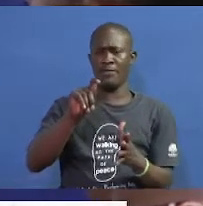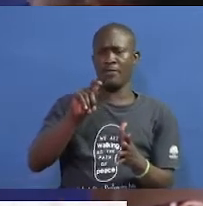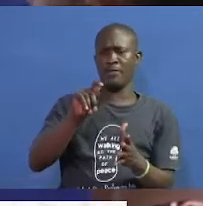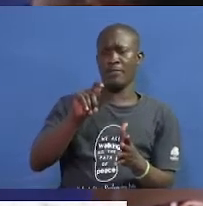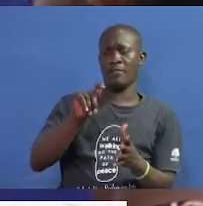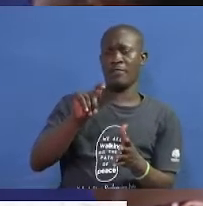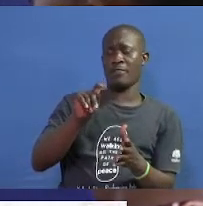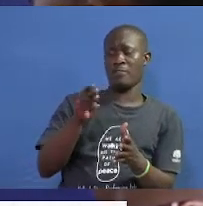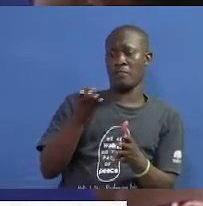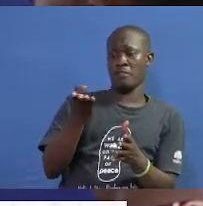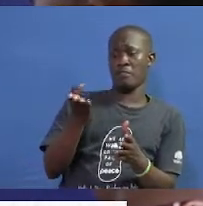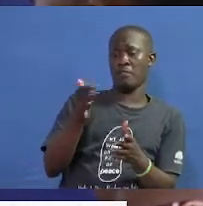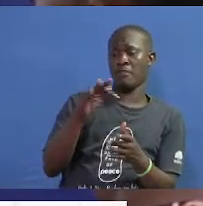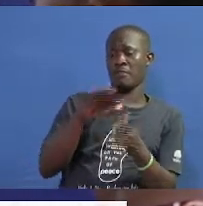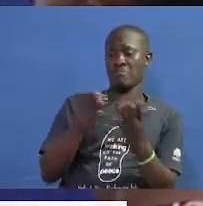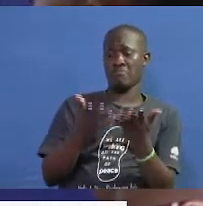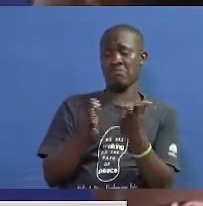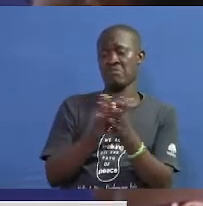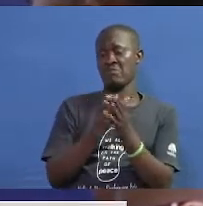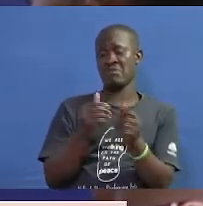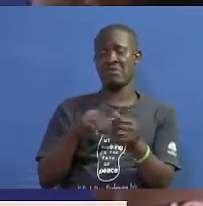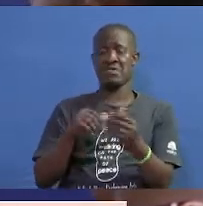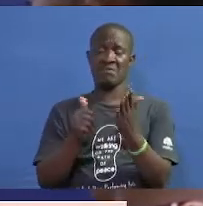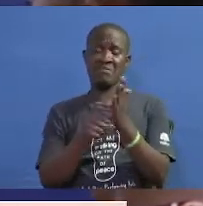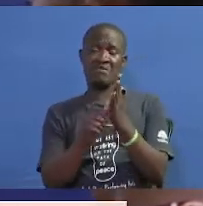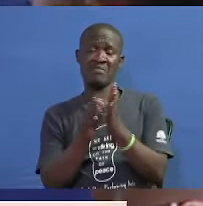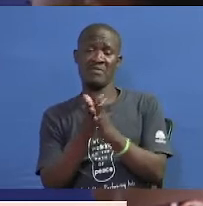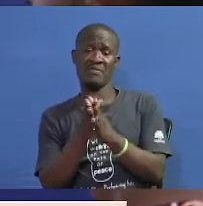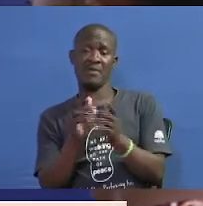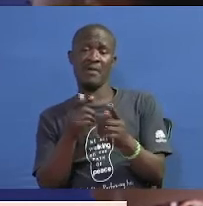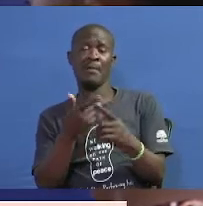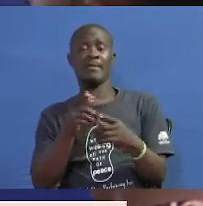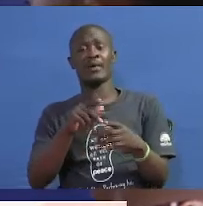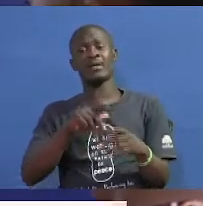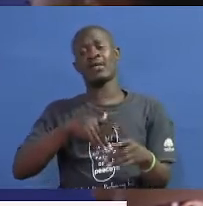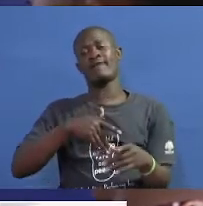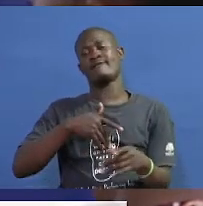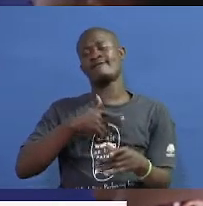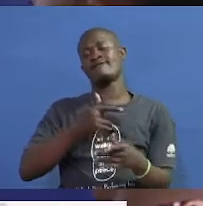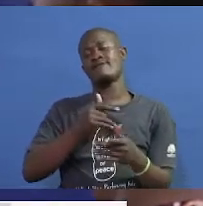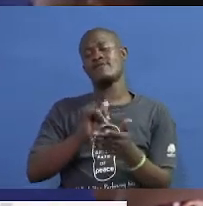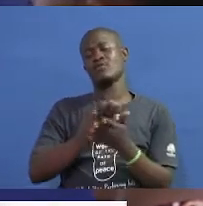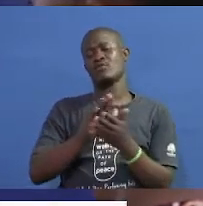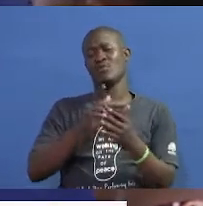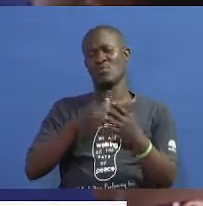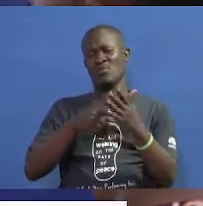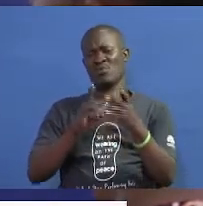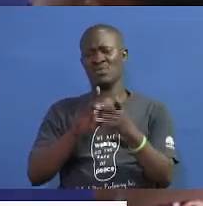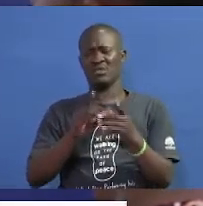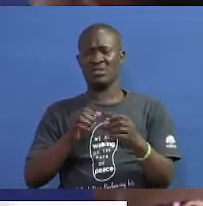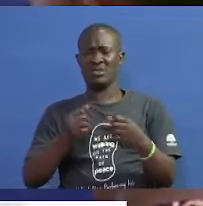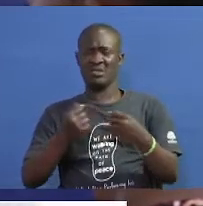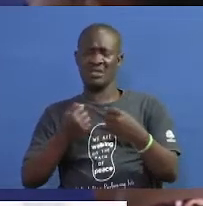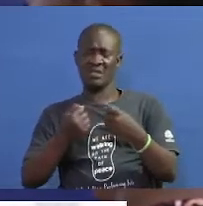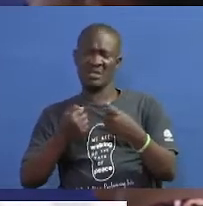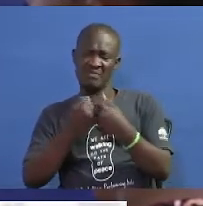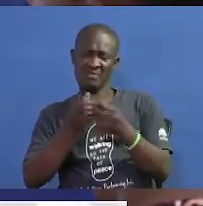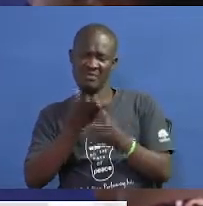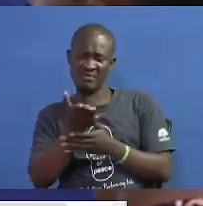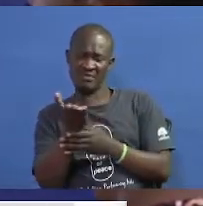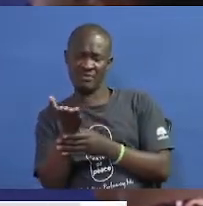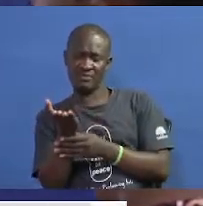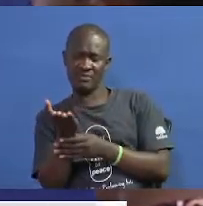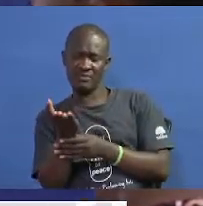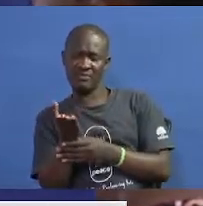there might be some issues with acceptance. I'm not totally sure, but I feel like what they're dealing with at the county